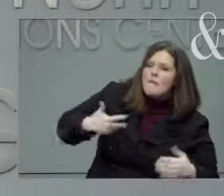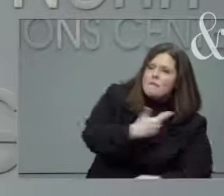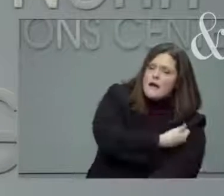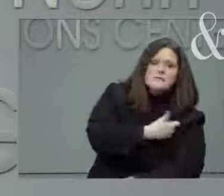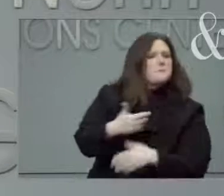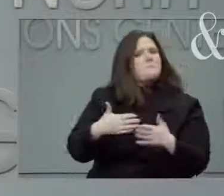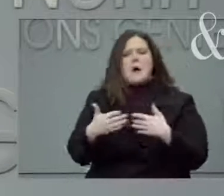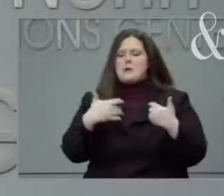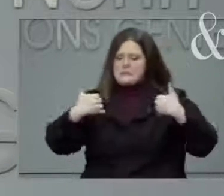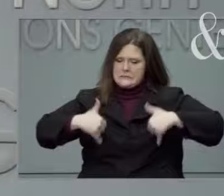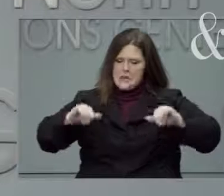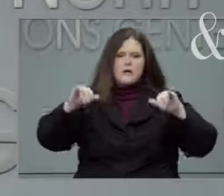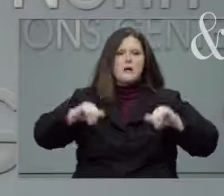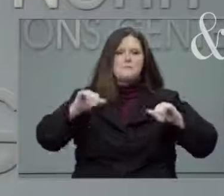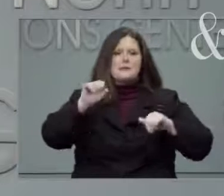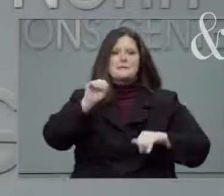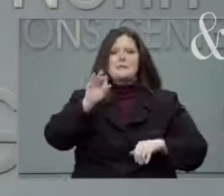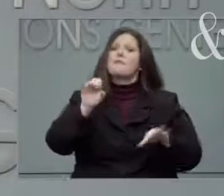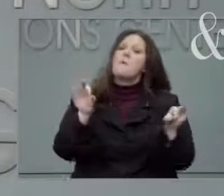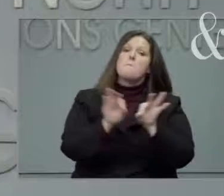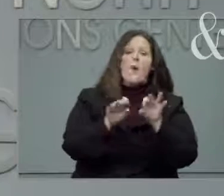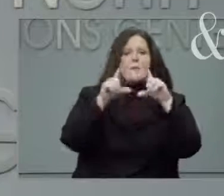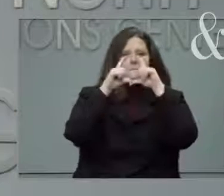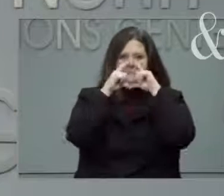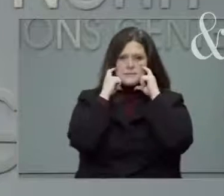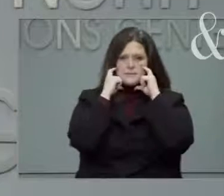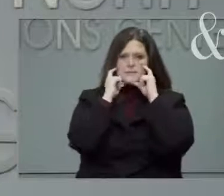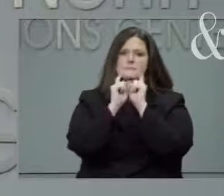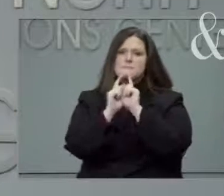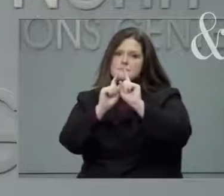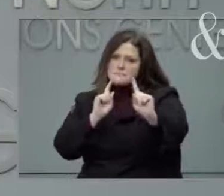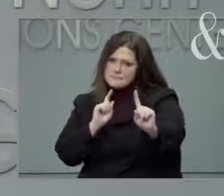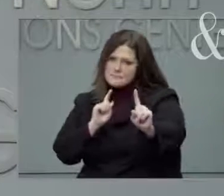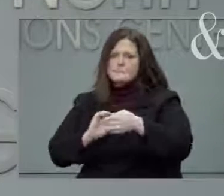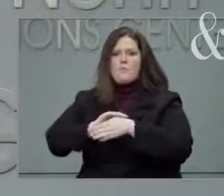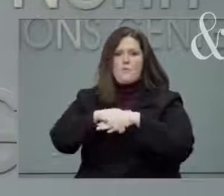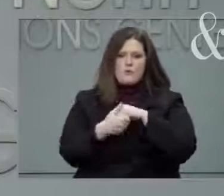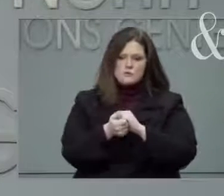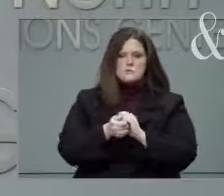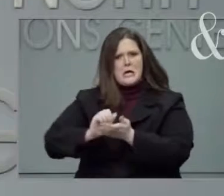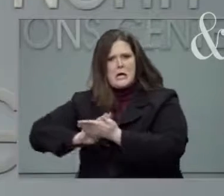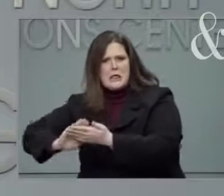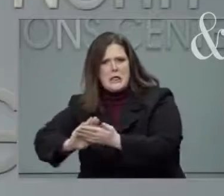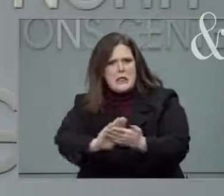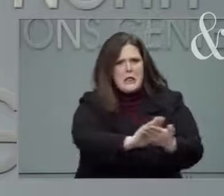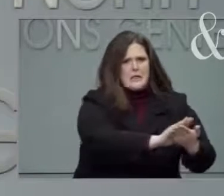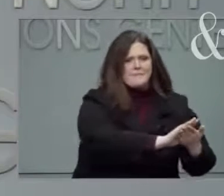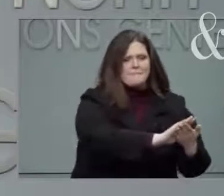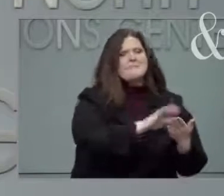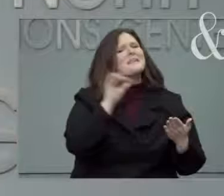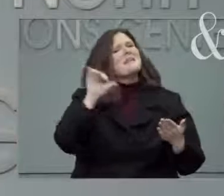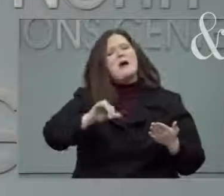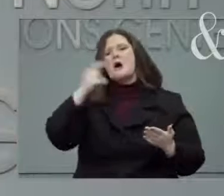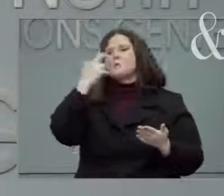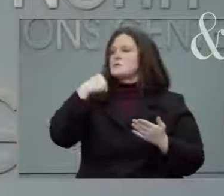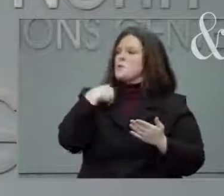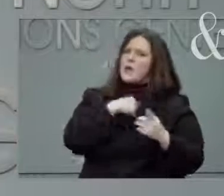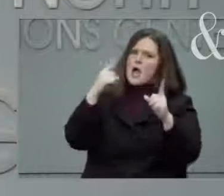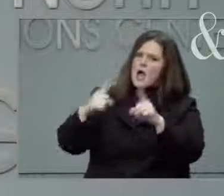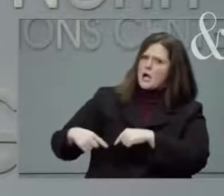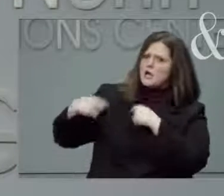why Dr. Cohen and I and the health team have been encouraging local school systems to